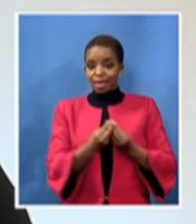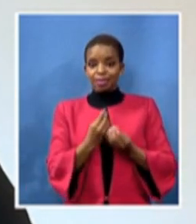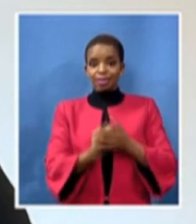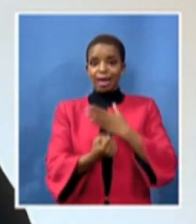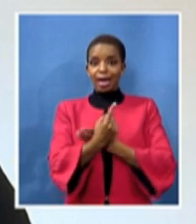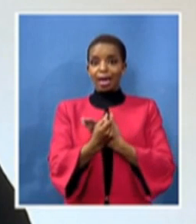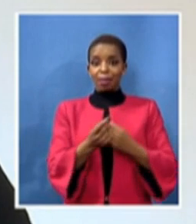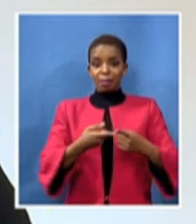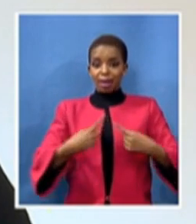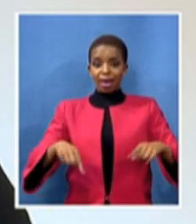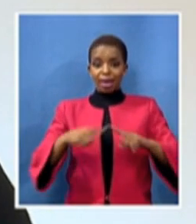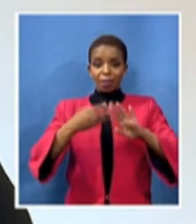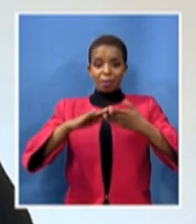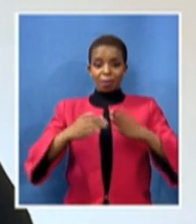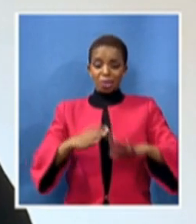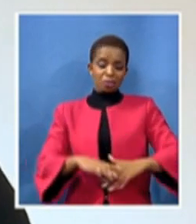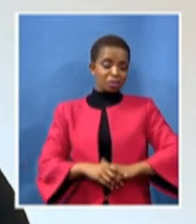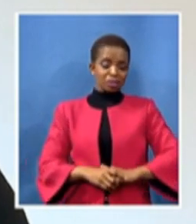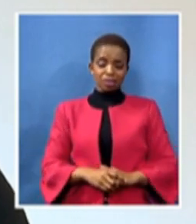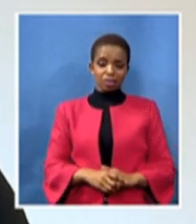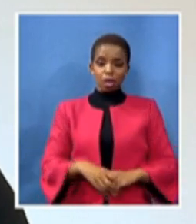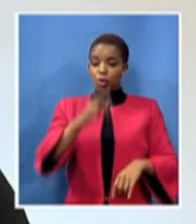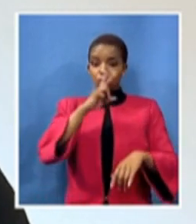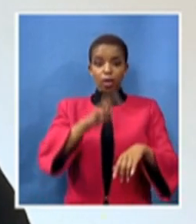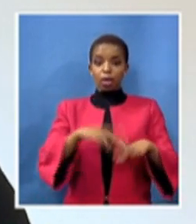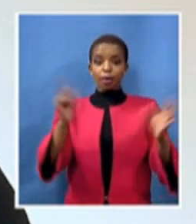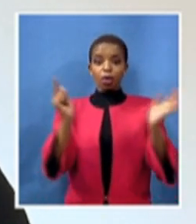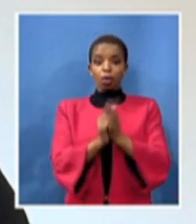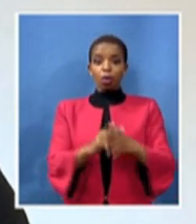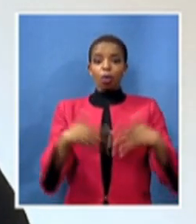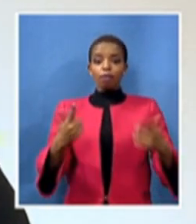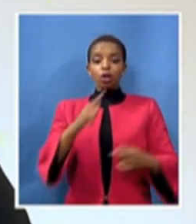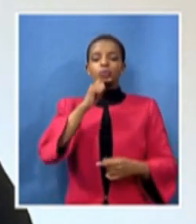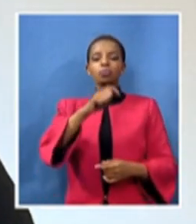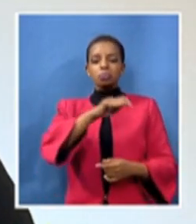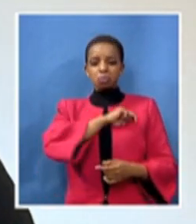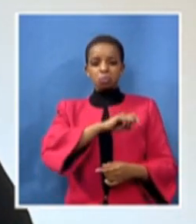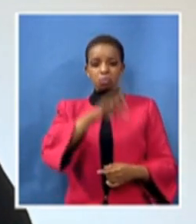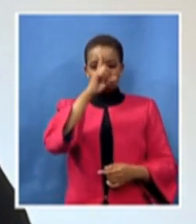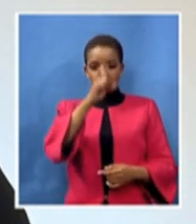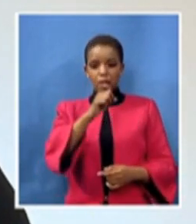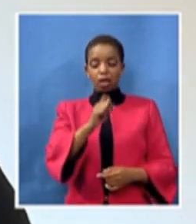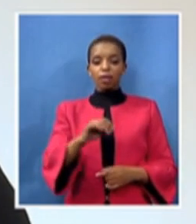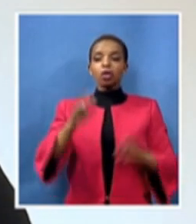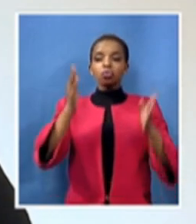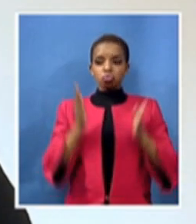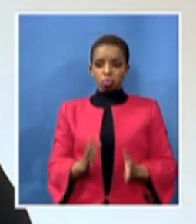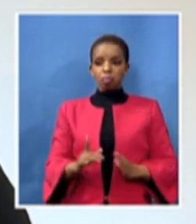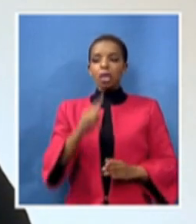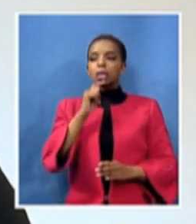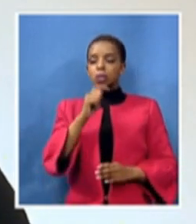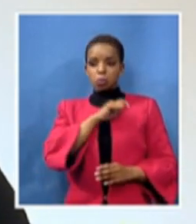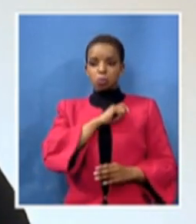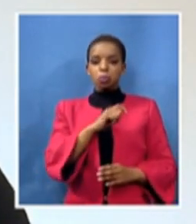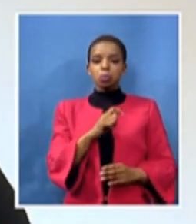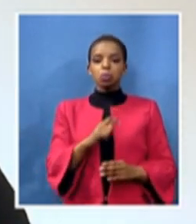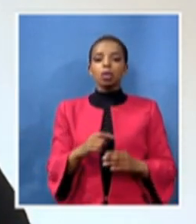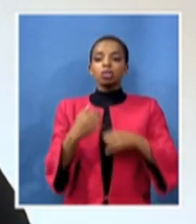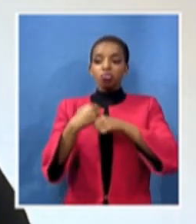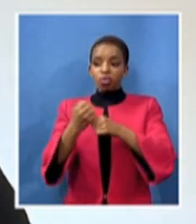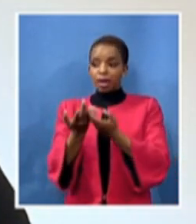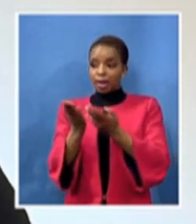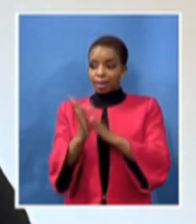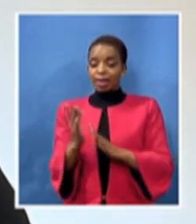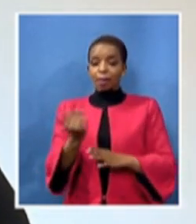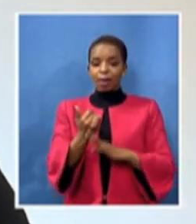to truly believe that women are humans and treat them like humans. Because of us men, women do not feel